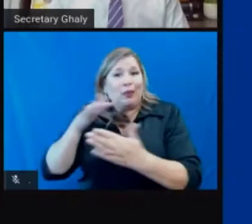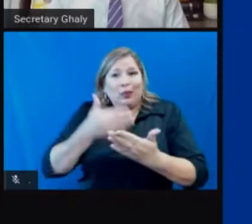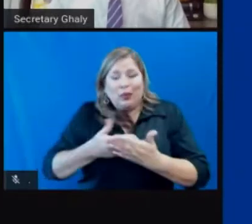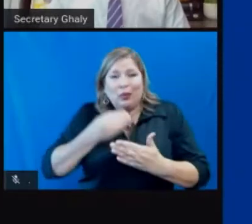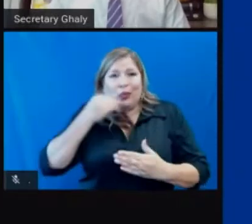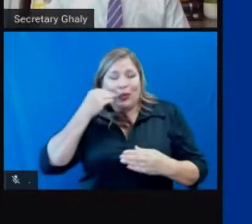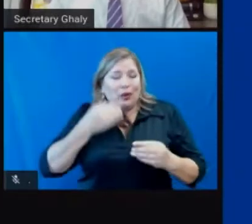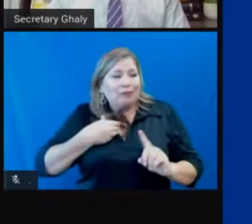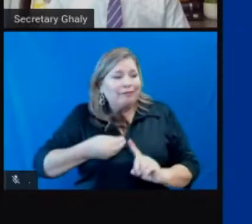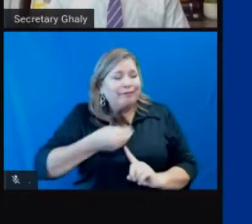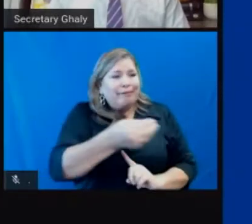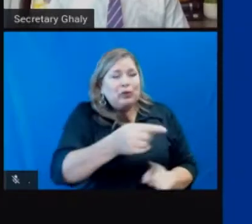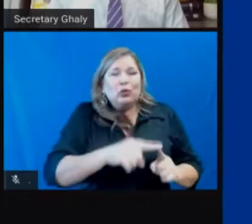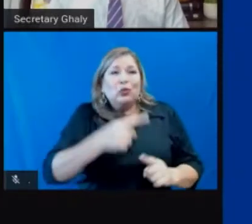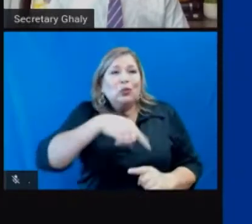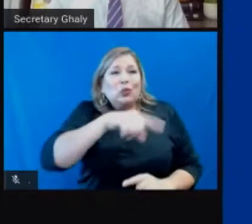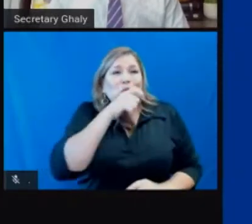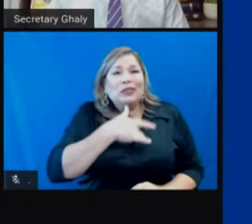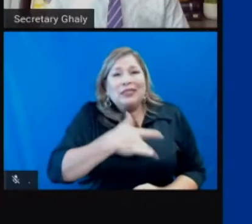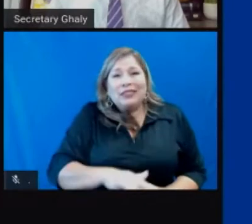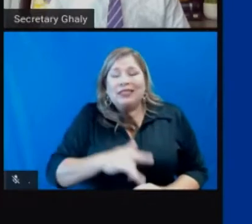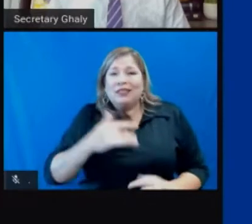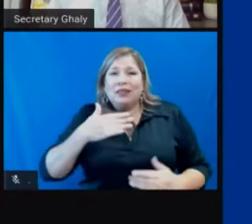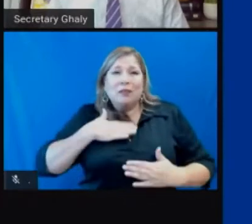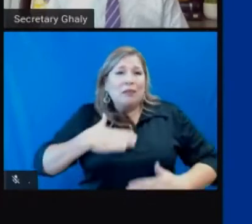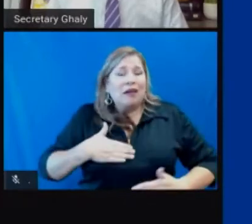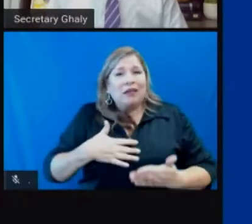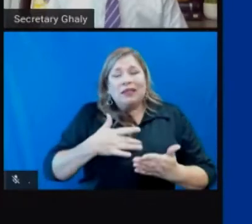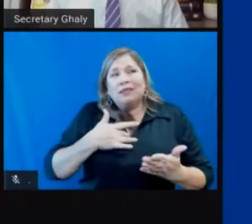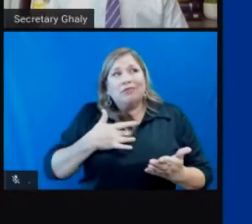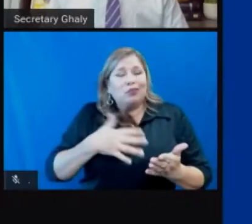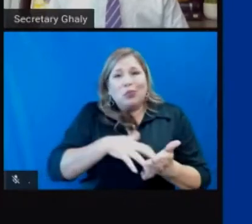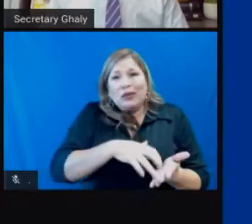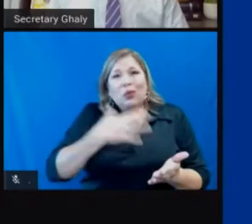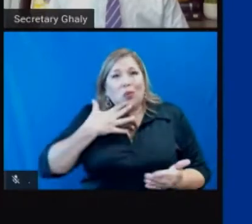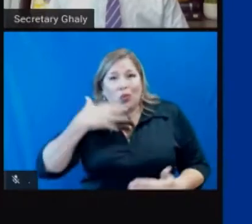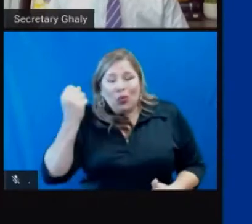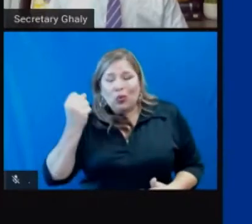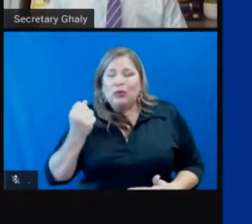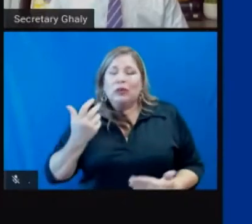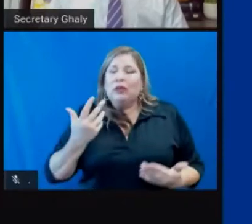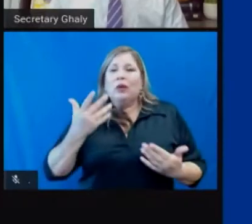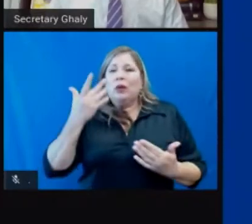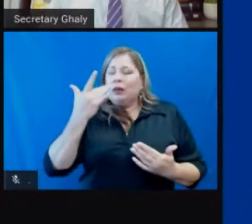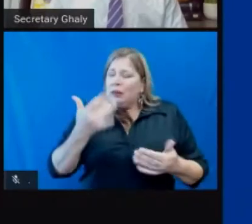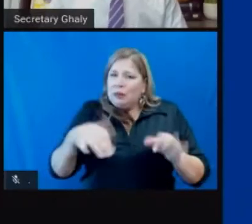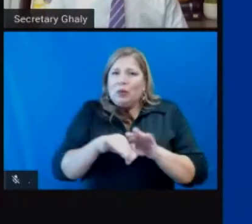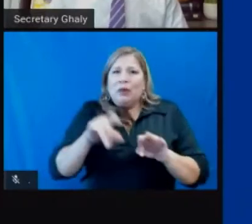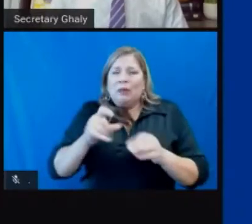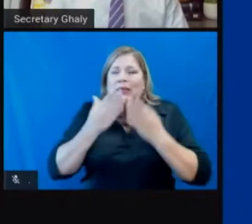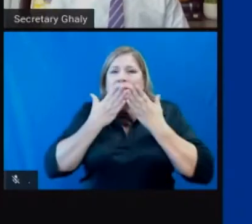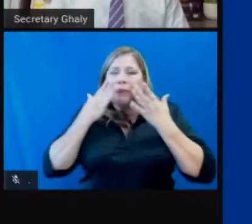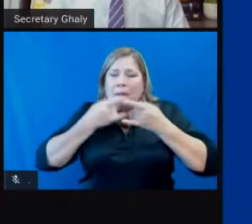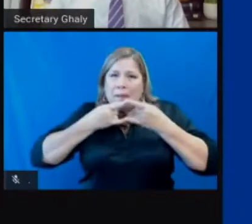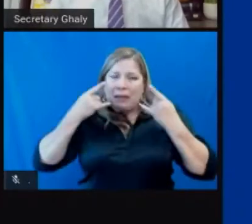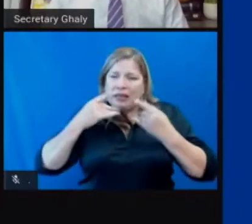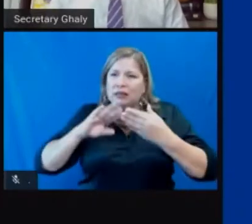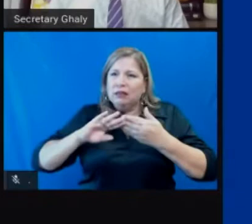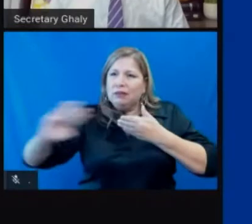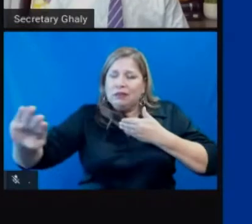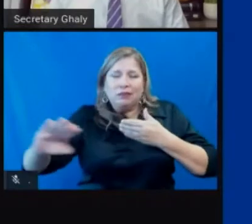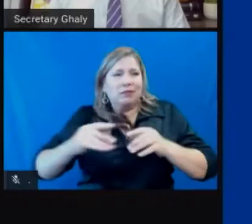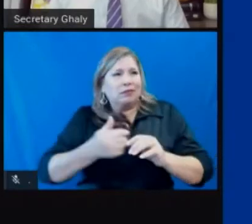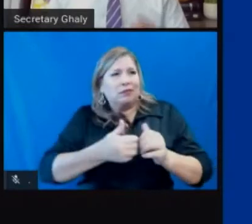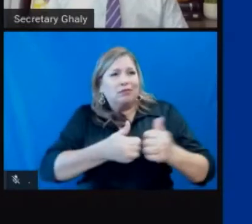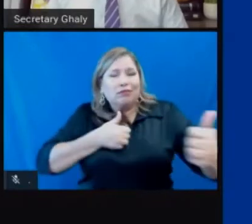in your home by wearing your mask, an important issue. And then, of course, keeping that separation, that physical distance of at least